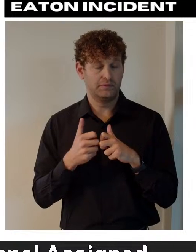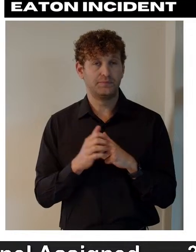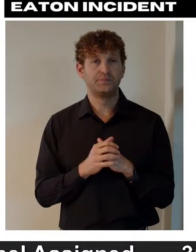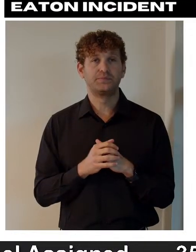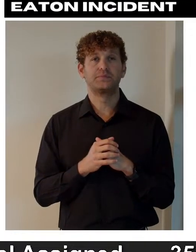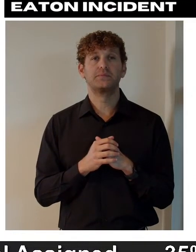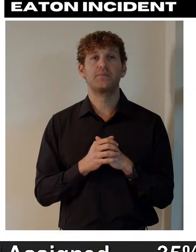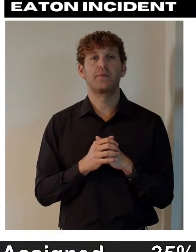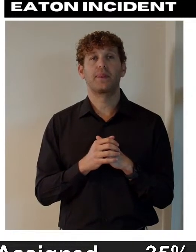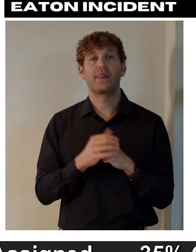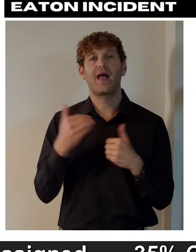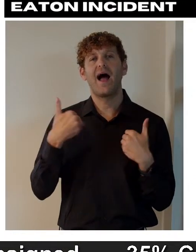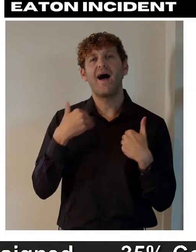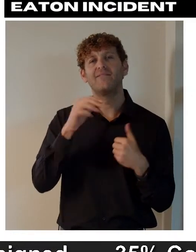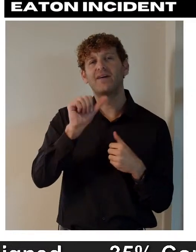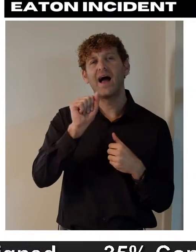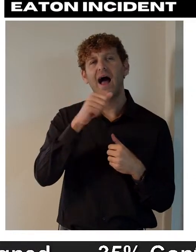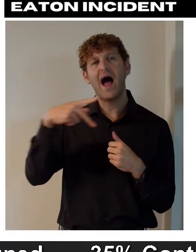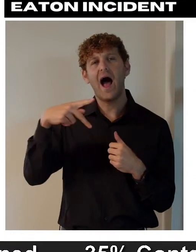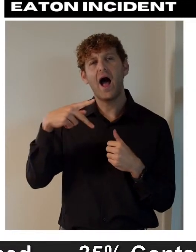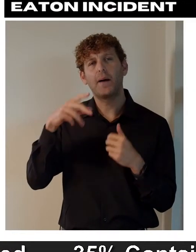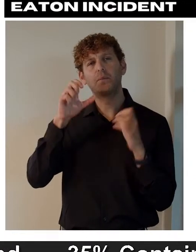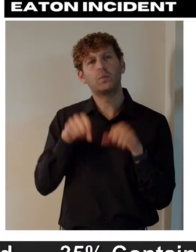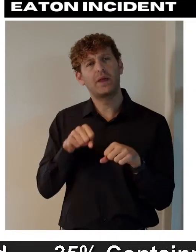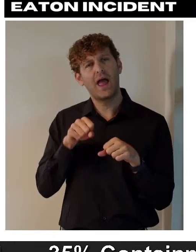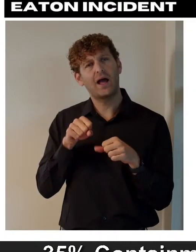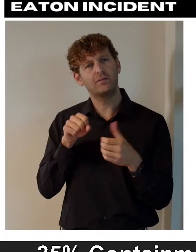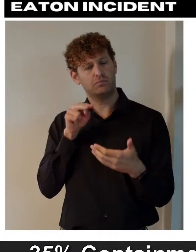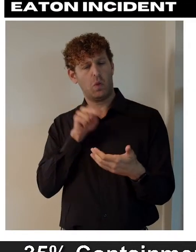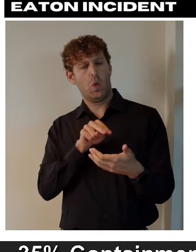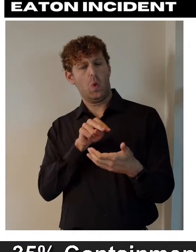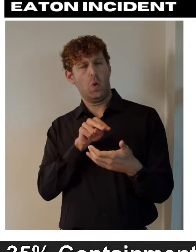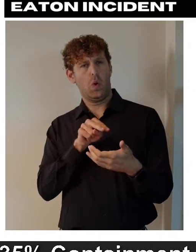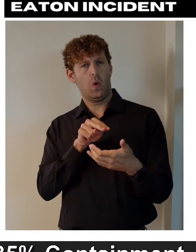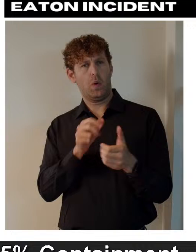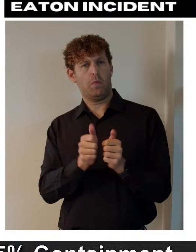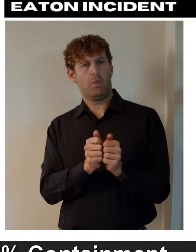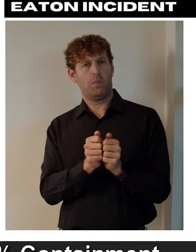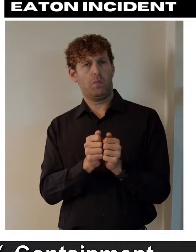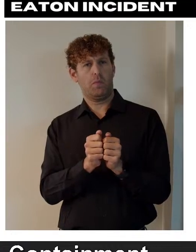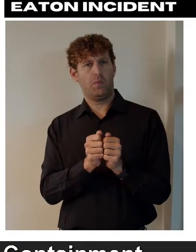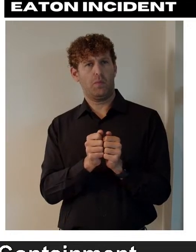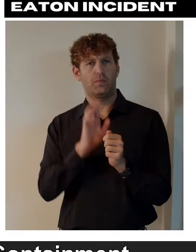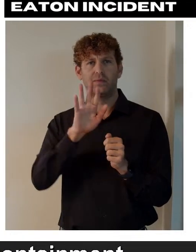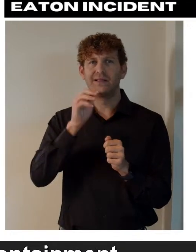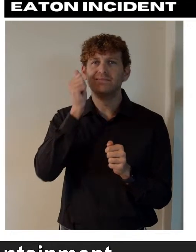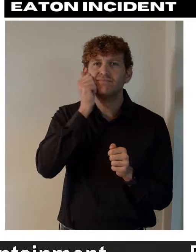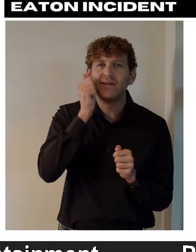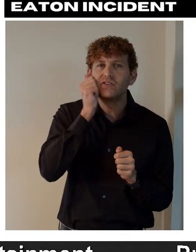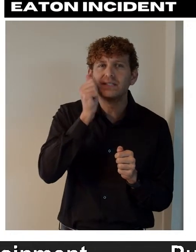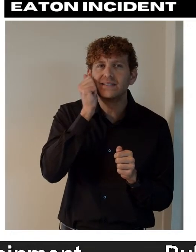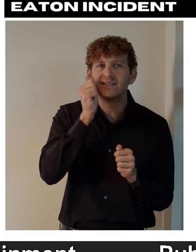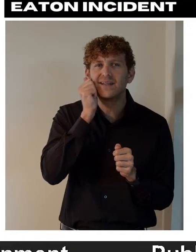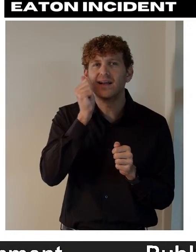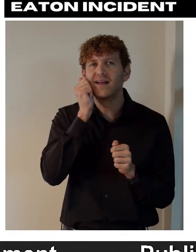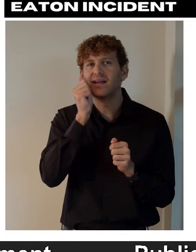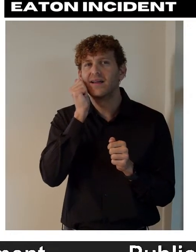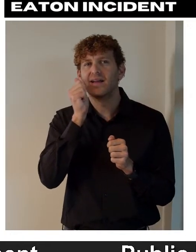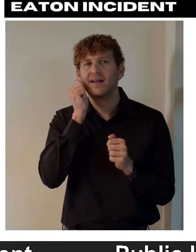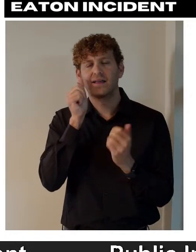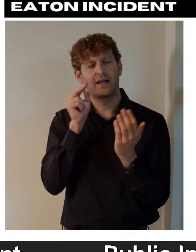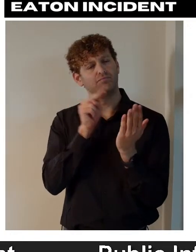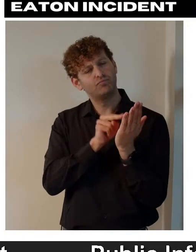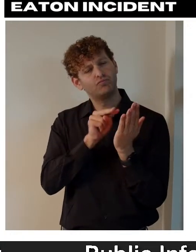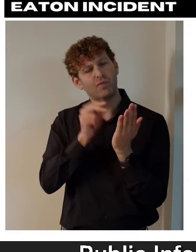information on your mobile, and I highly encourage, not just for this event, but every day you do work outside, to take a look at that Air Now